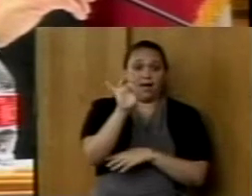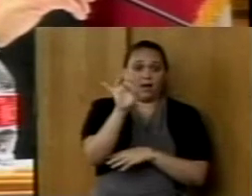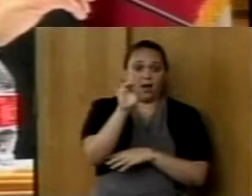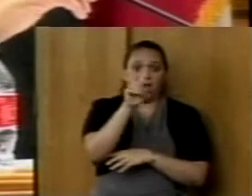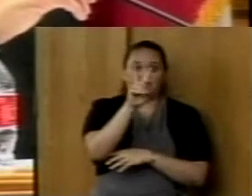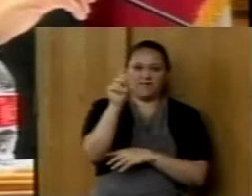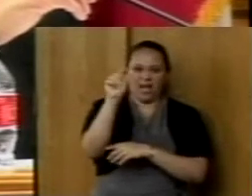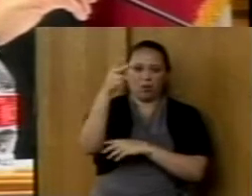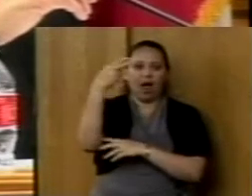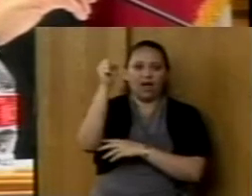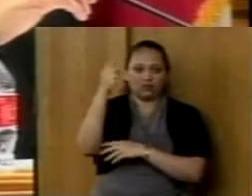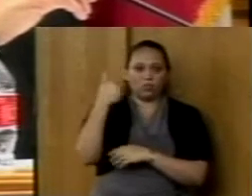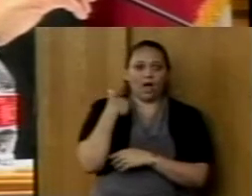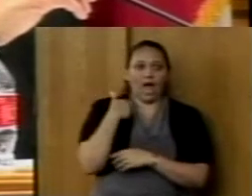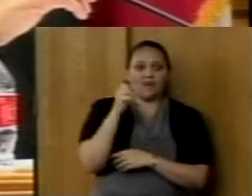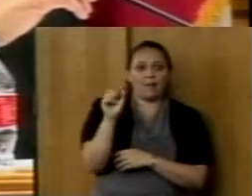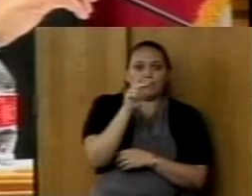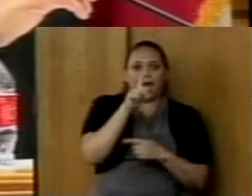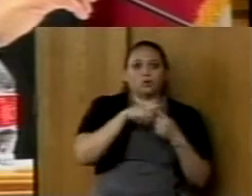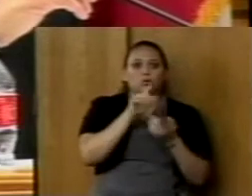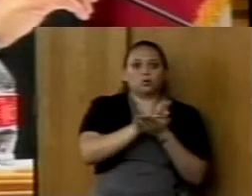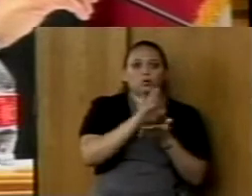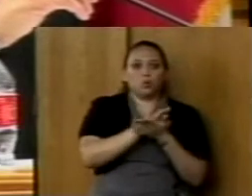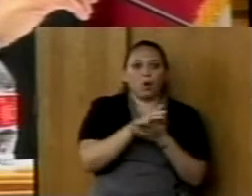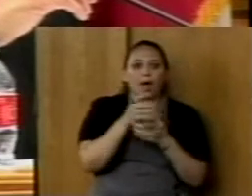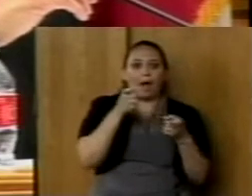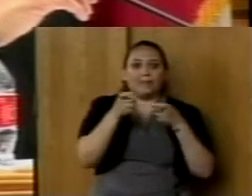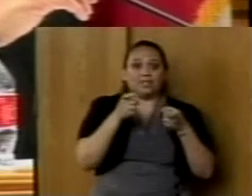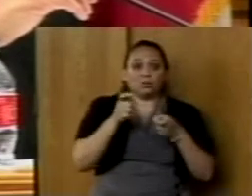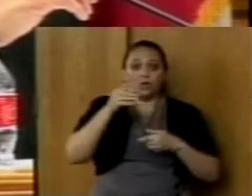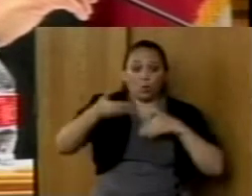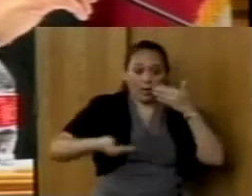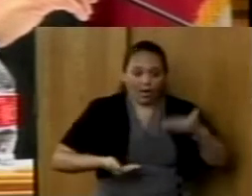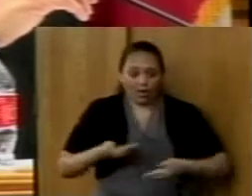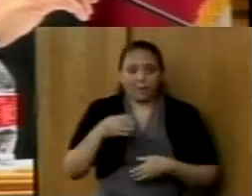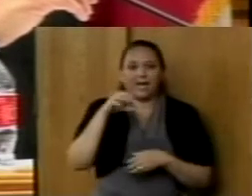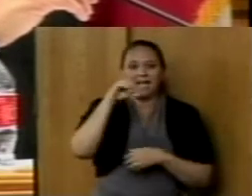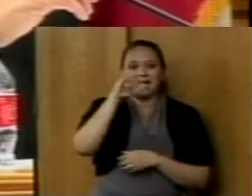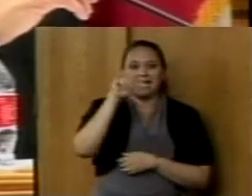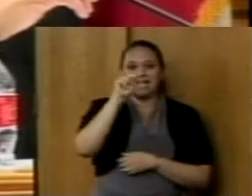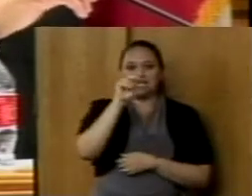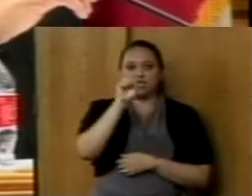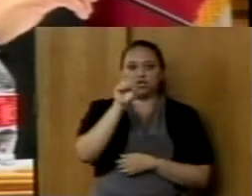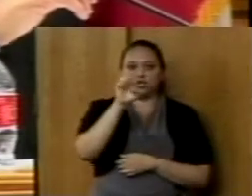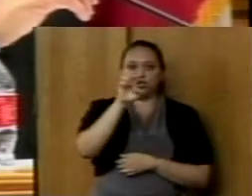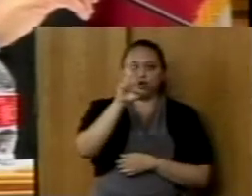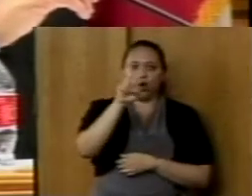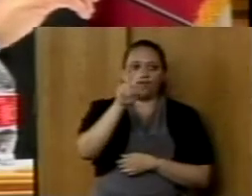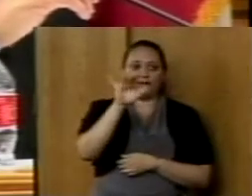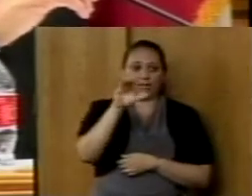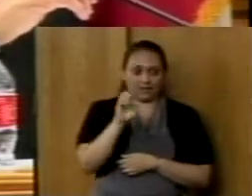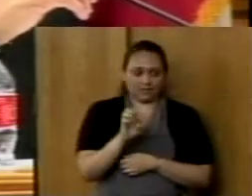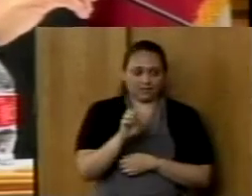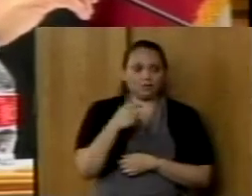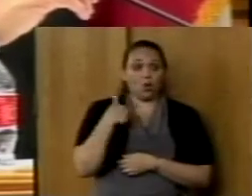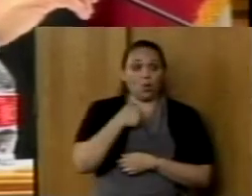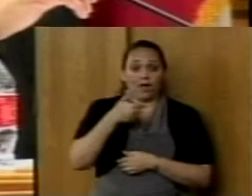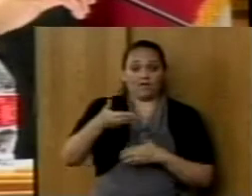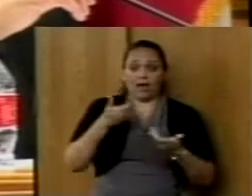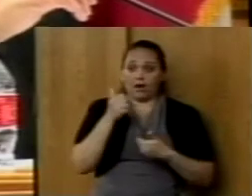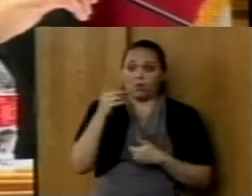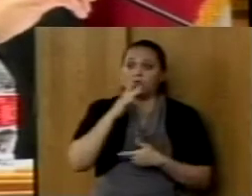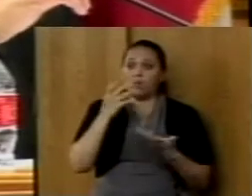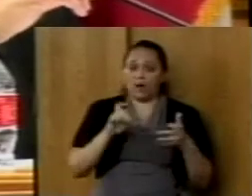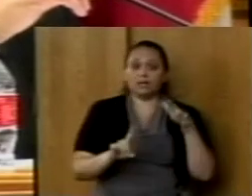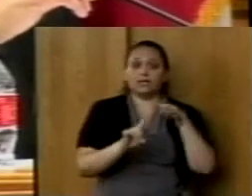at Veterans High School, we have our back-to-school administrators welcome and in service. So we invite anybody that would like to attend